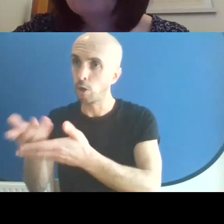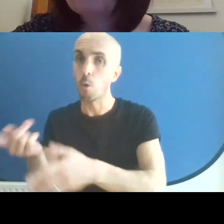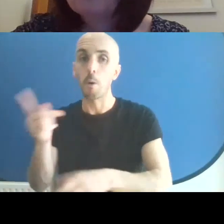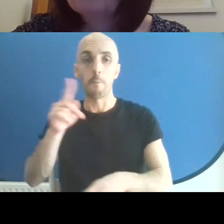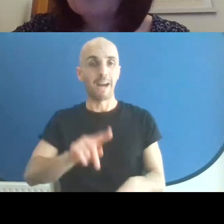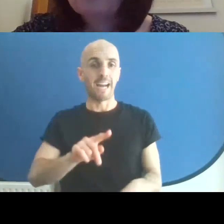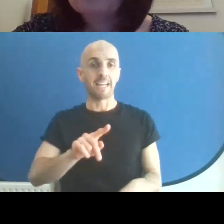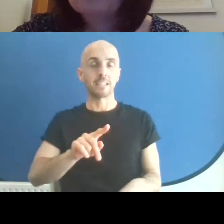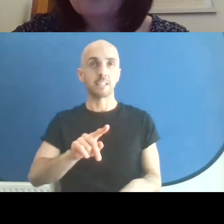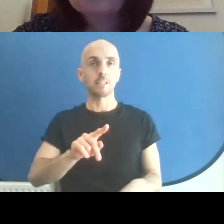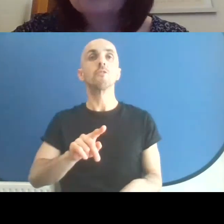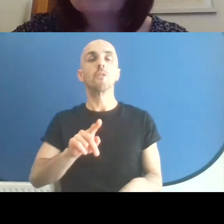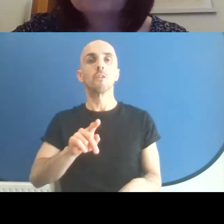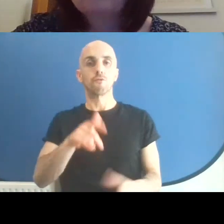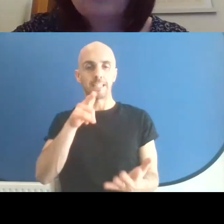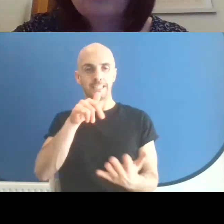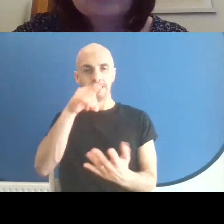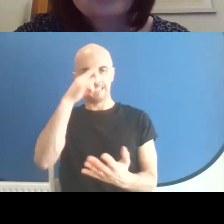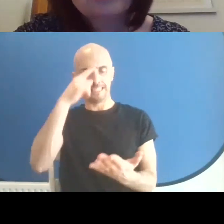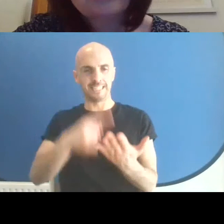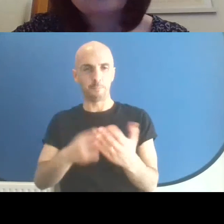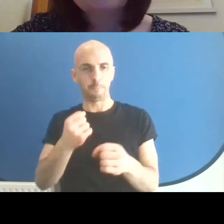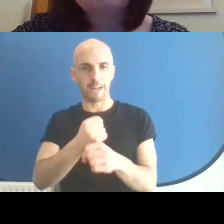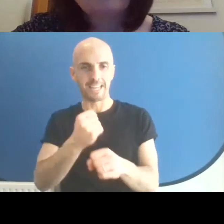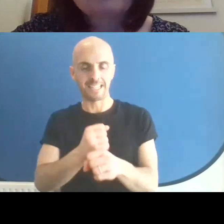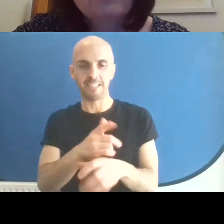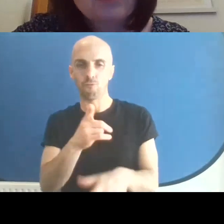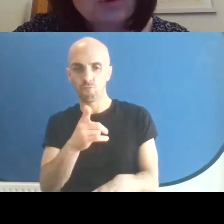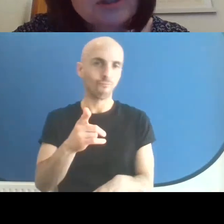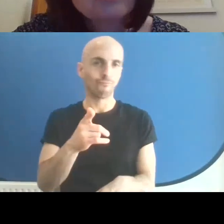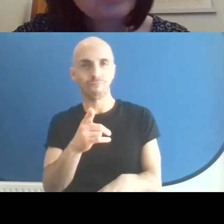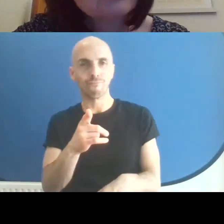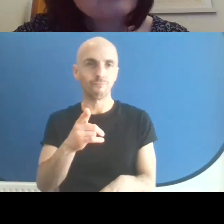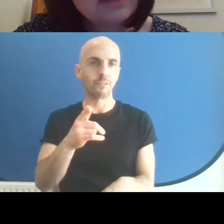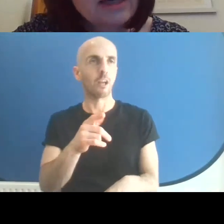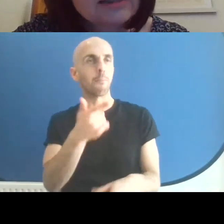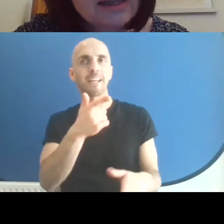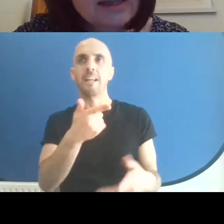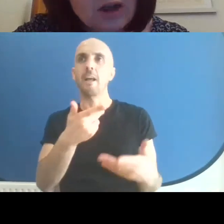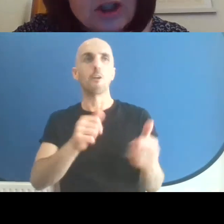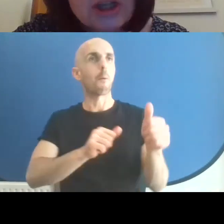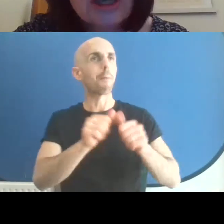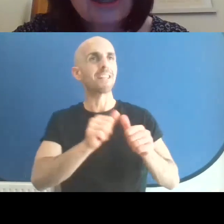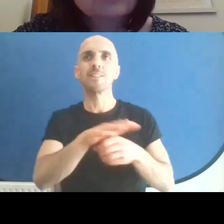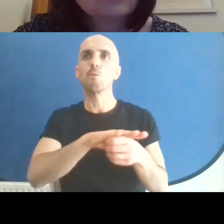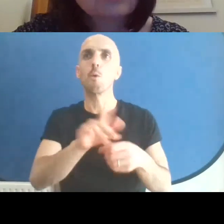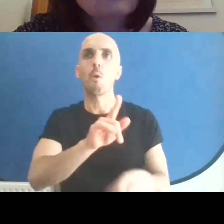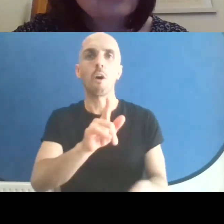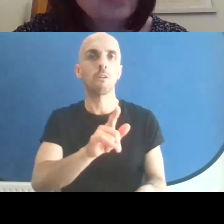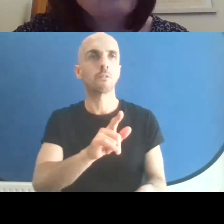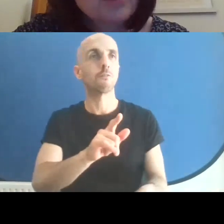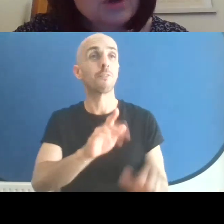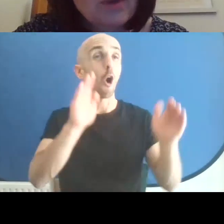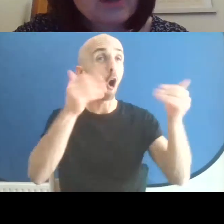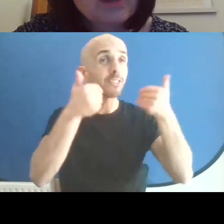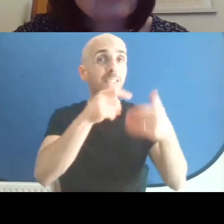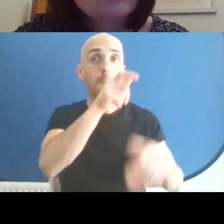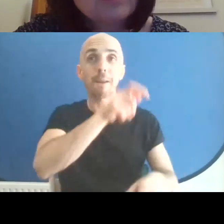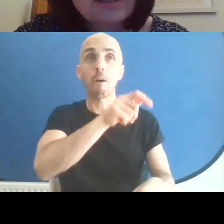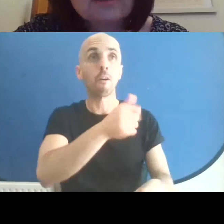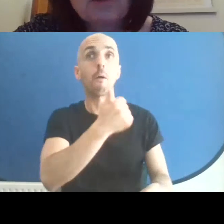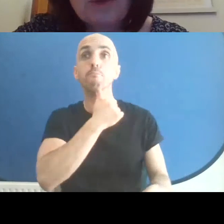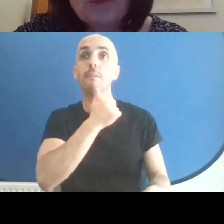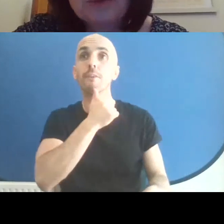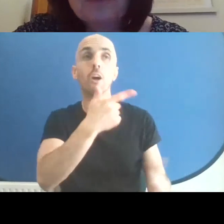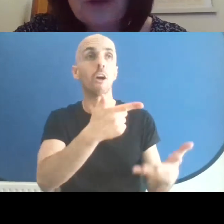better, and people finding that some people, particularly perhaps people with autism, kind of really liked the technology and found that a much